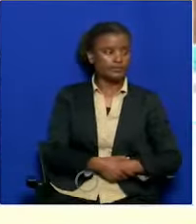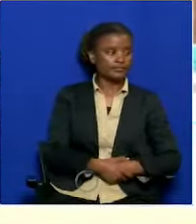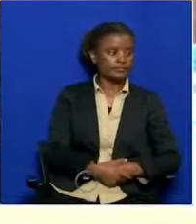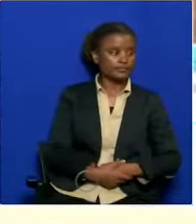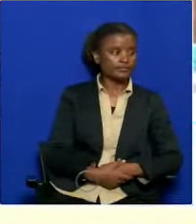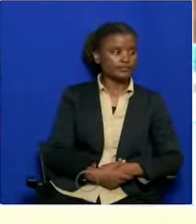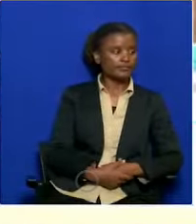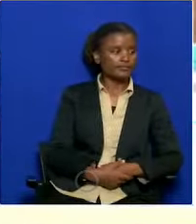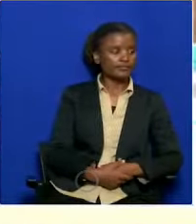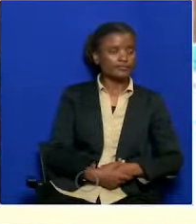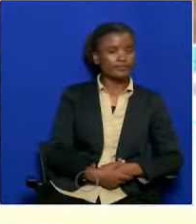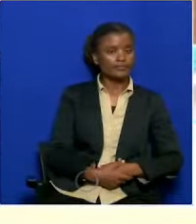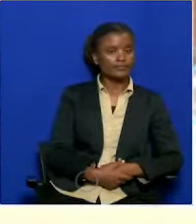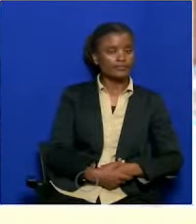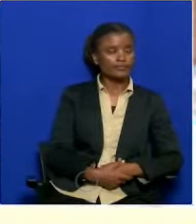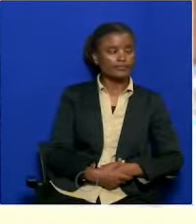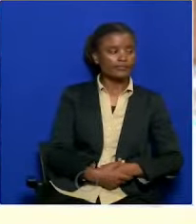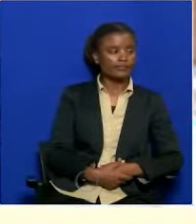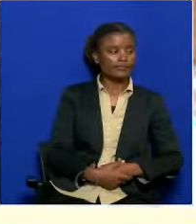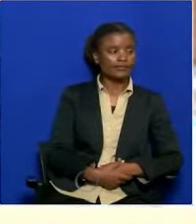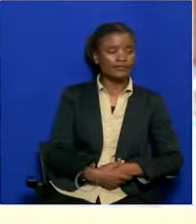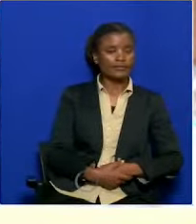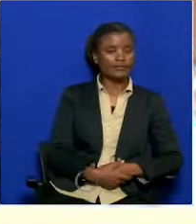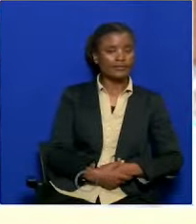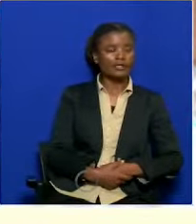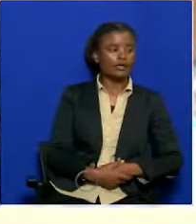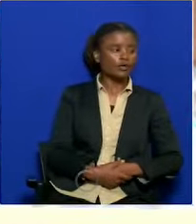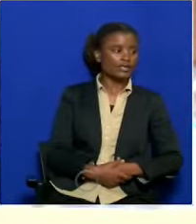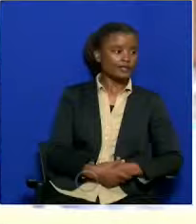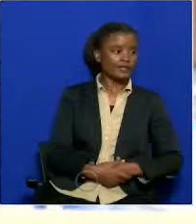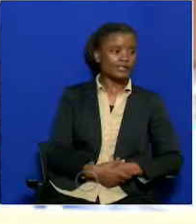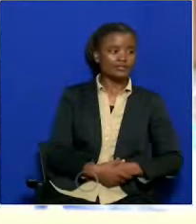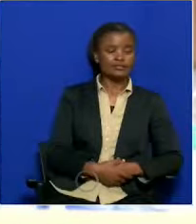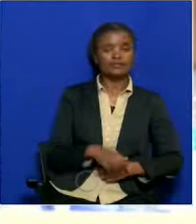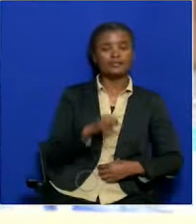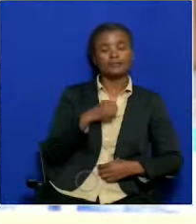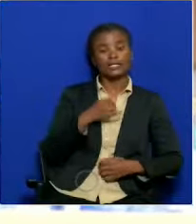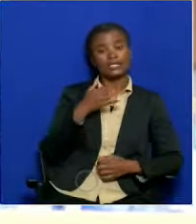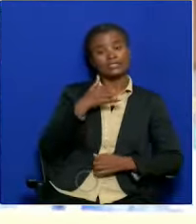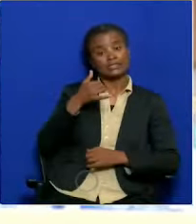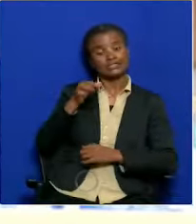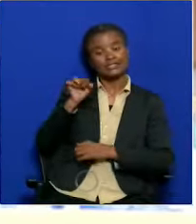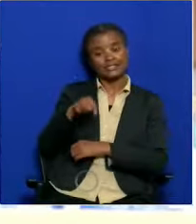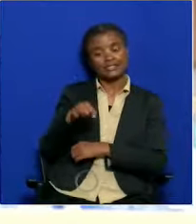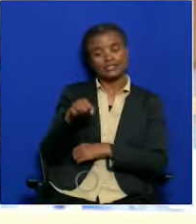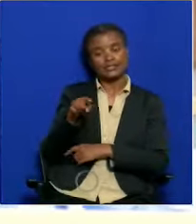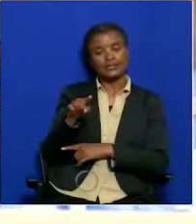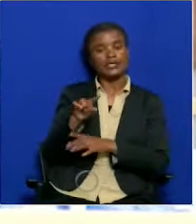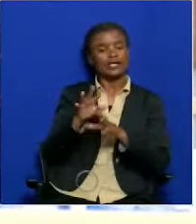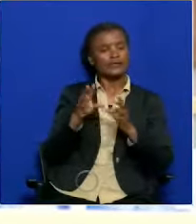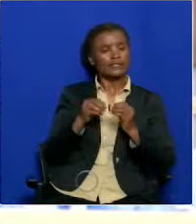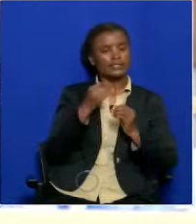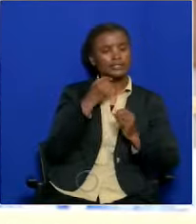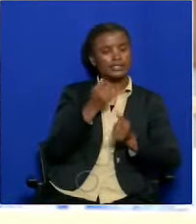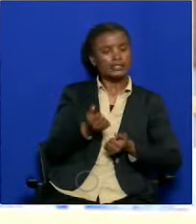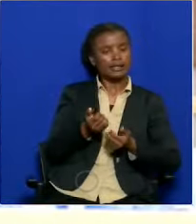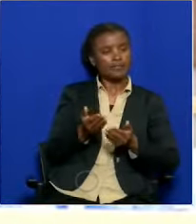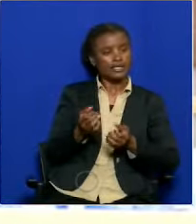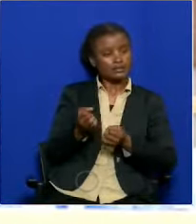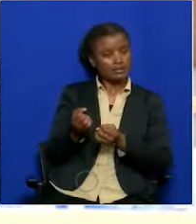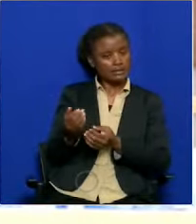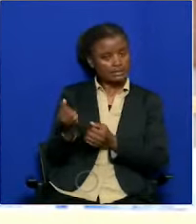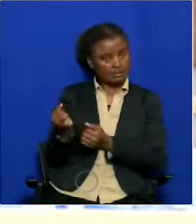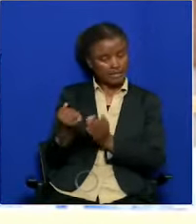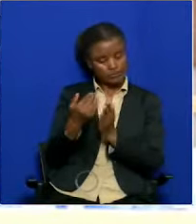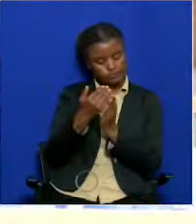55. Yeah, but there it is less than 55. Yes, I do see on this one, everything says supply. So Yeah. I assume that that excludes